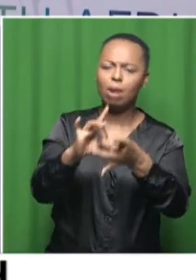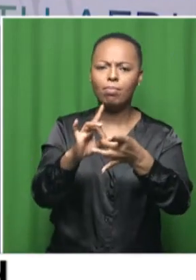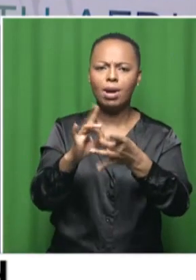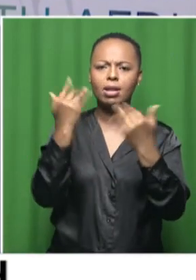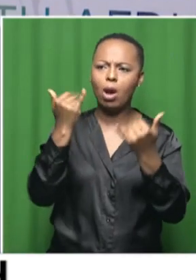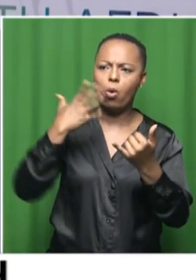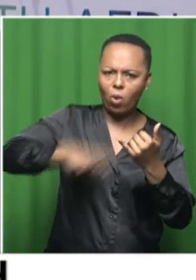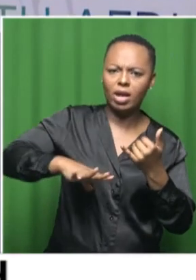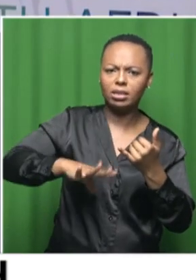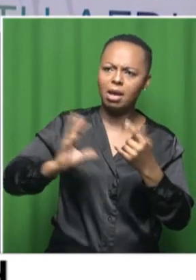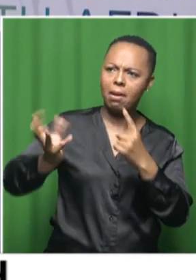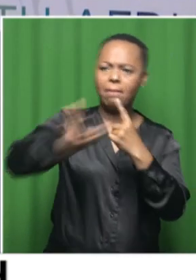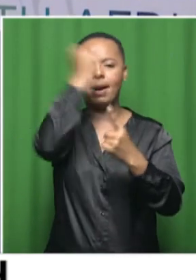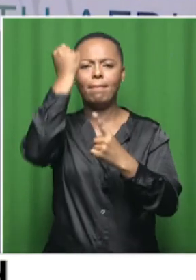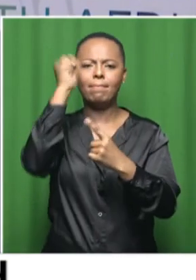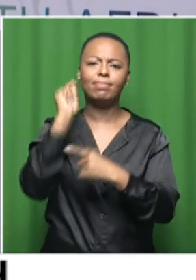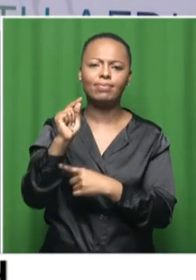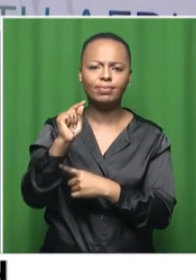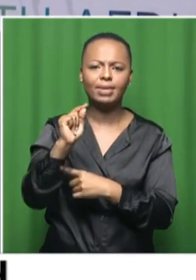this